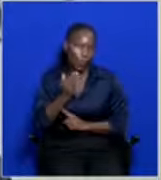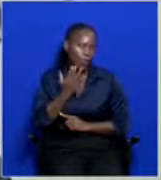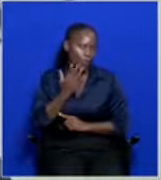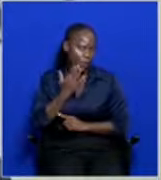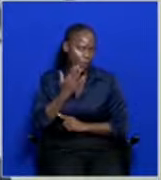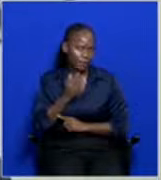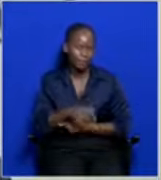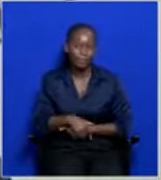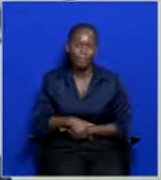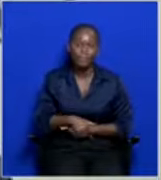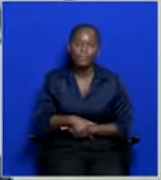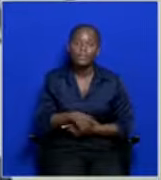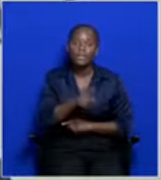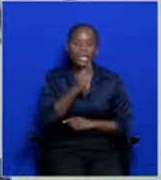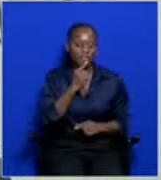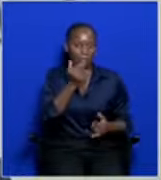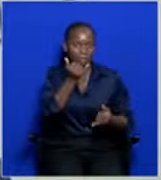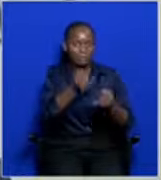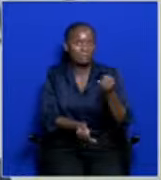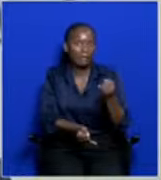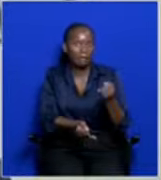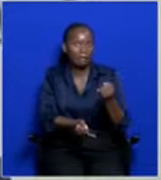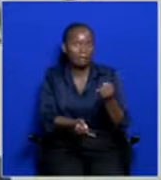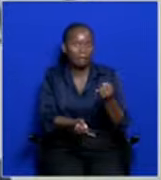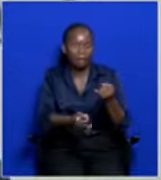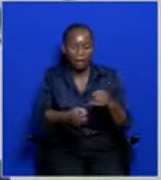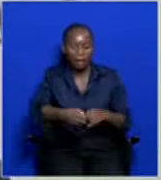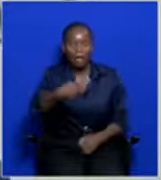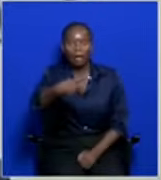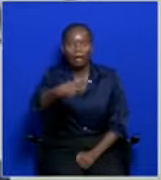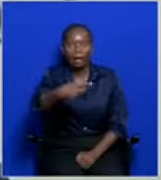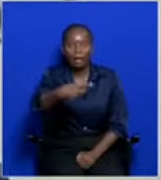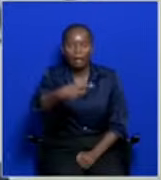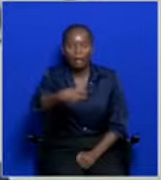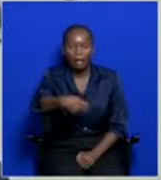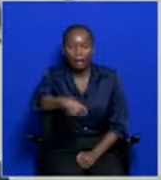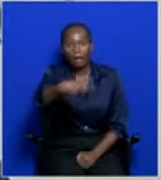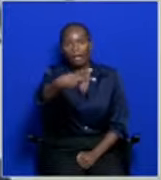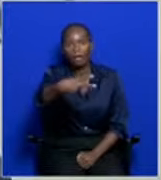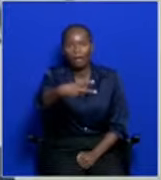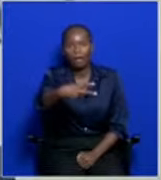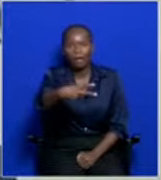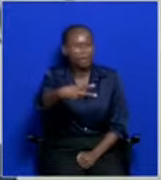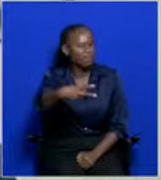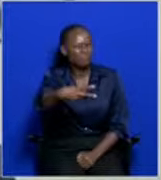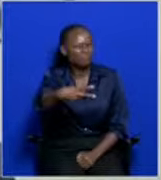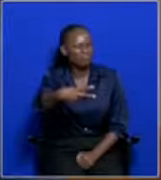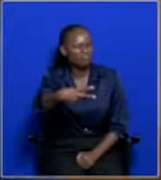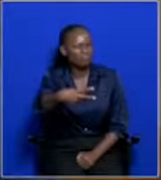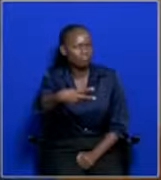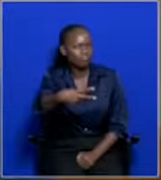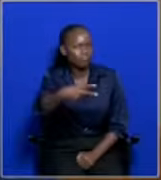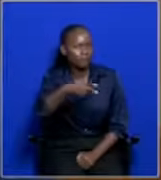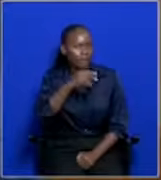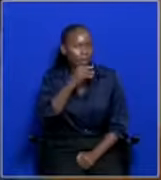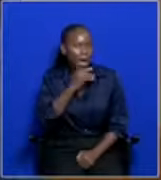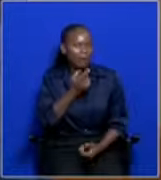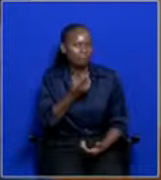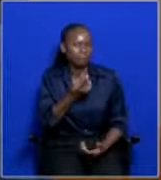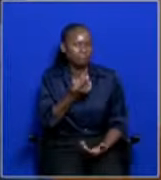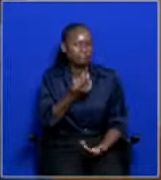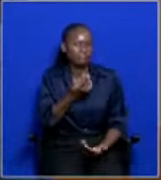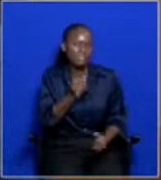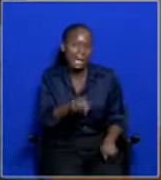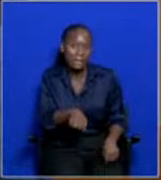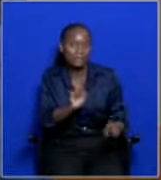mistakes in a vehicle doesn't warrant the car to be pounded. For instance,